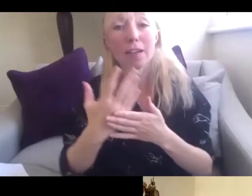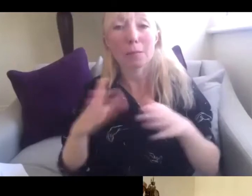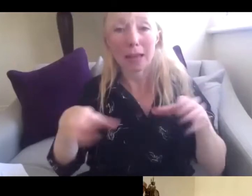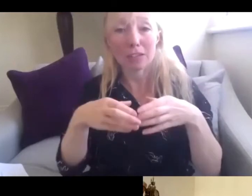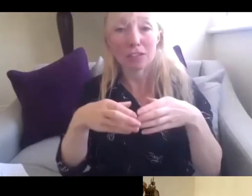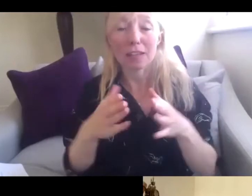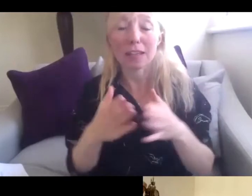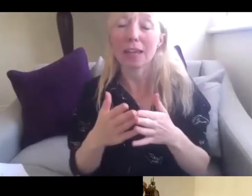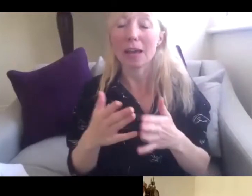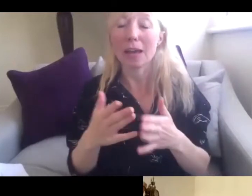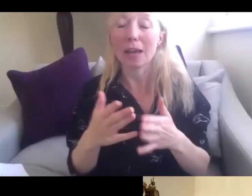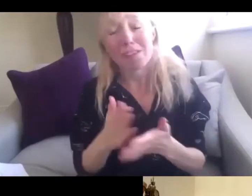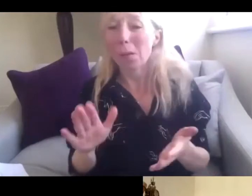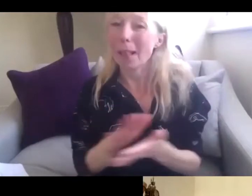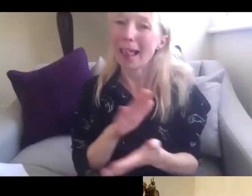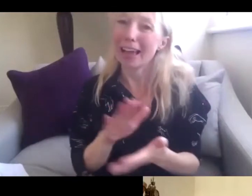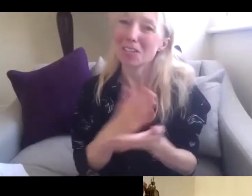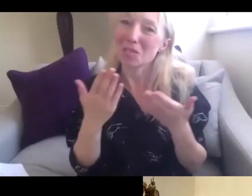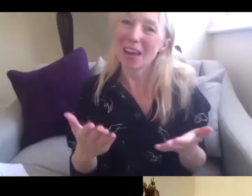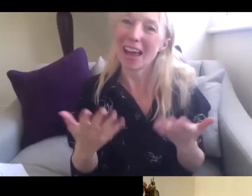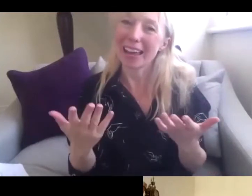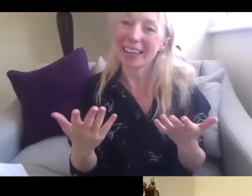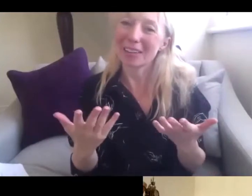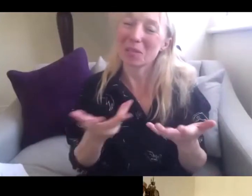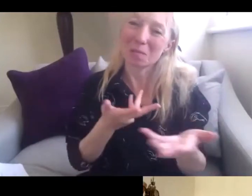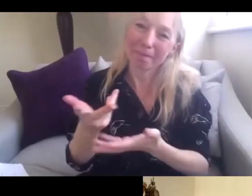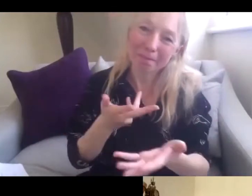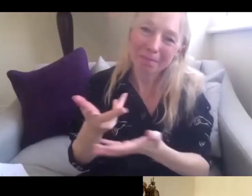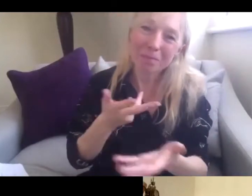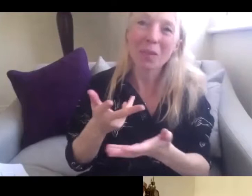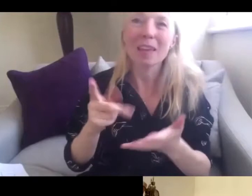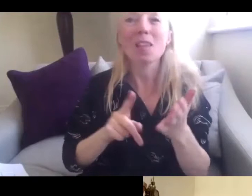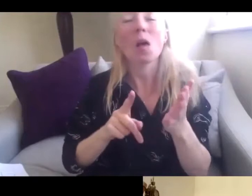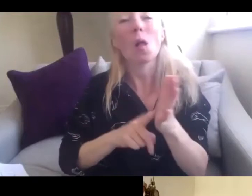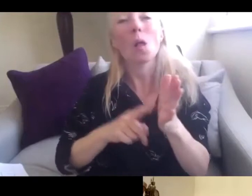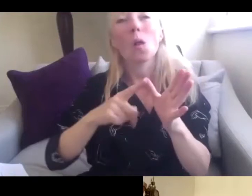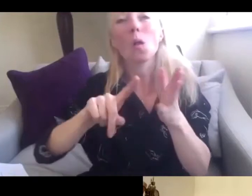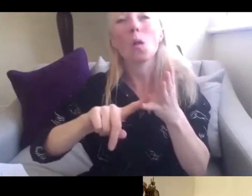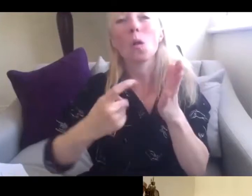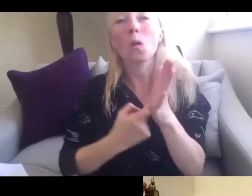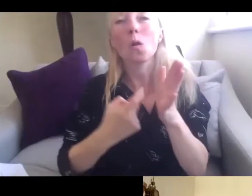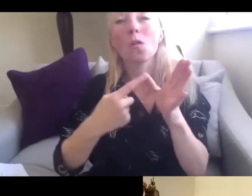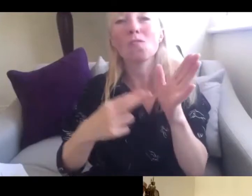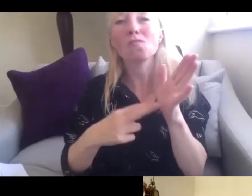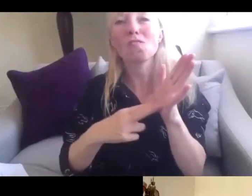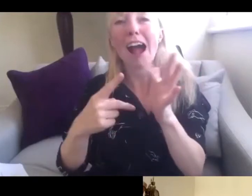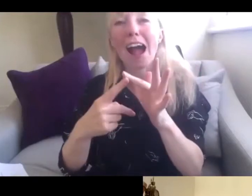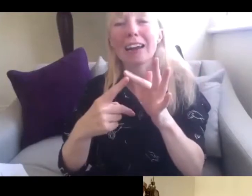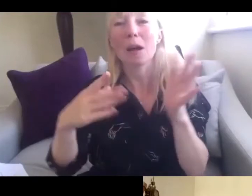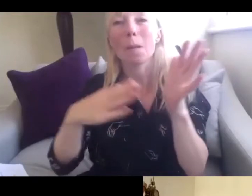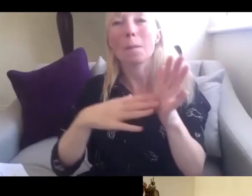And it's my absolute pleasure to be talking with Laurane Marchive today, who was